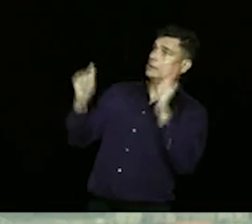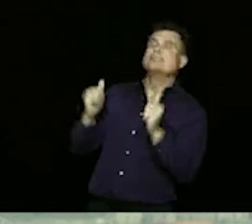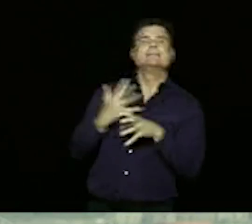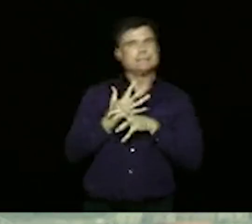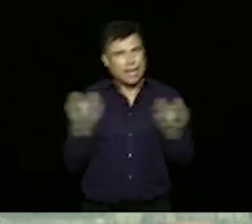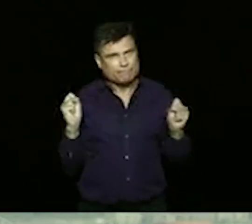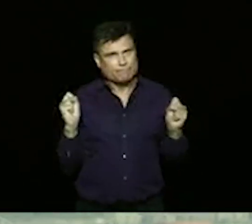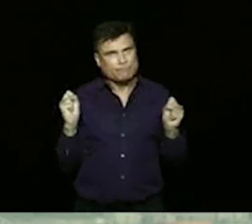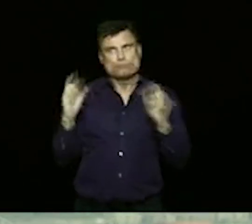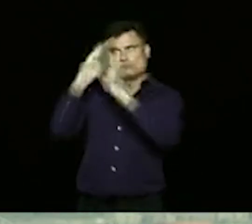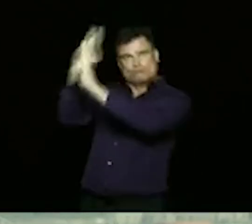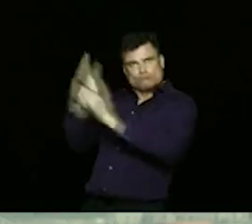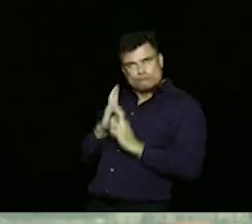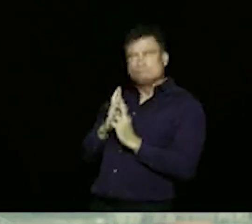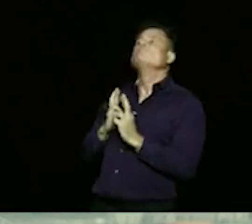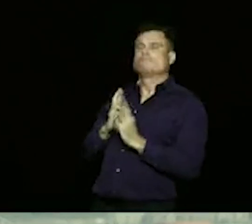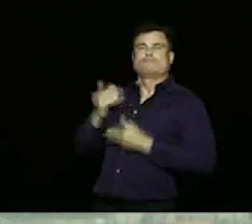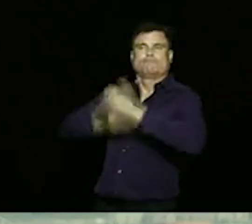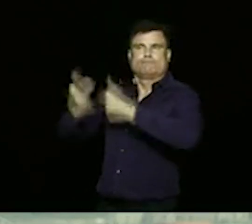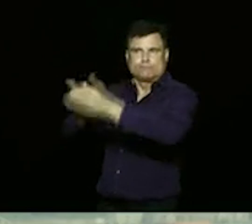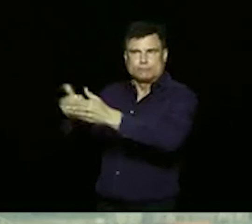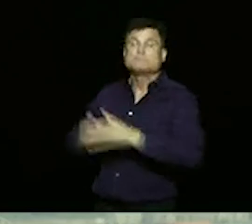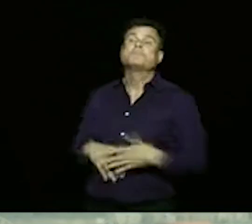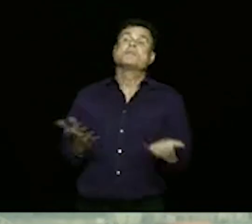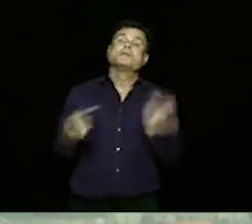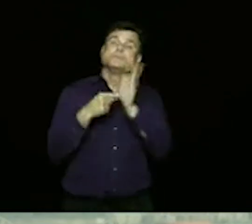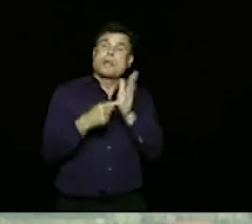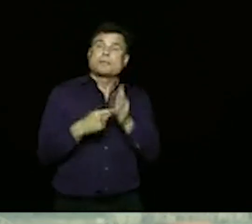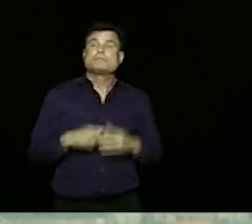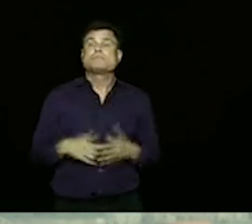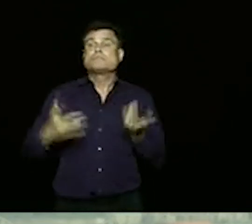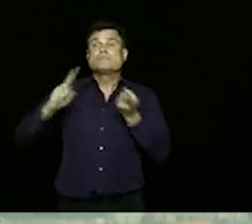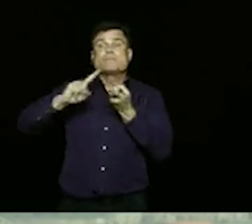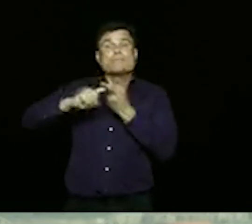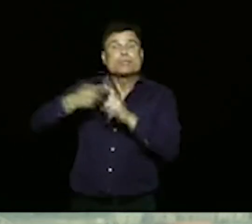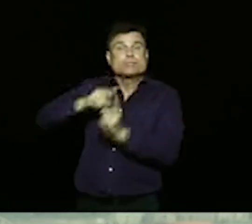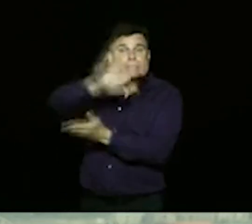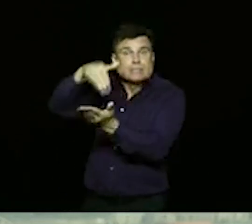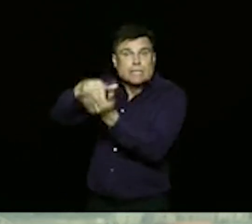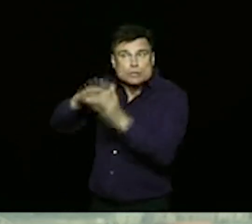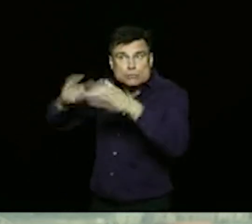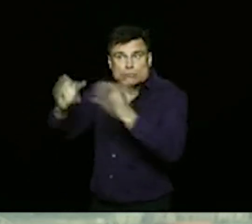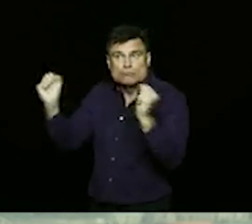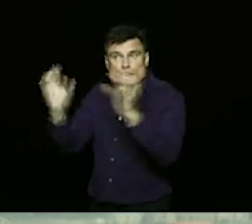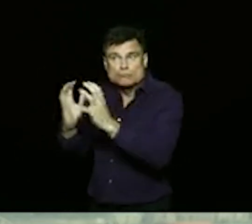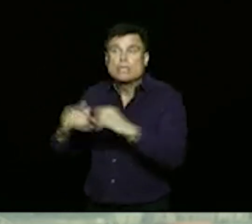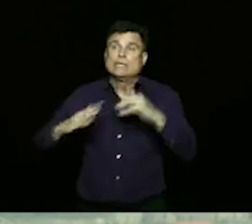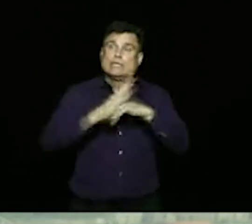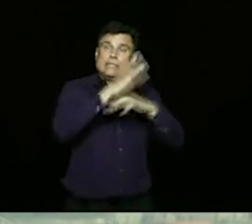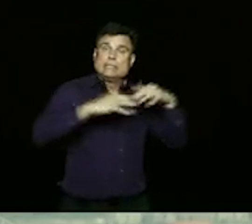friendship centers, to the Métis National Council, to others who are involved in this process of reconciliation. And we simply have